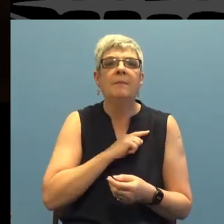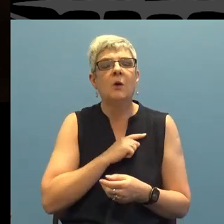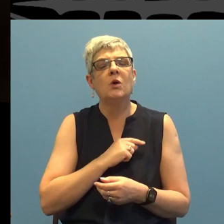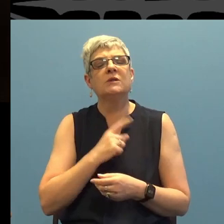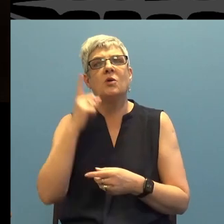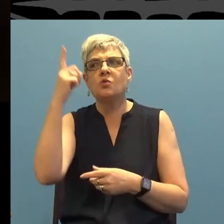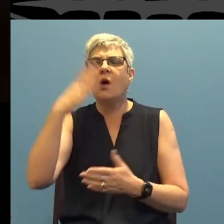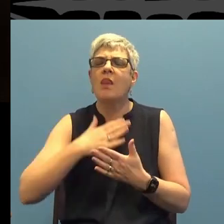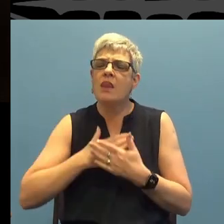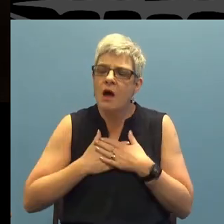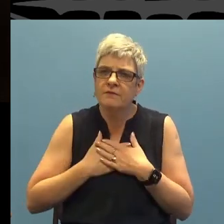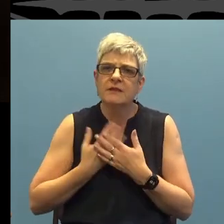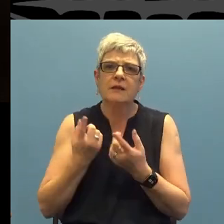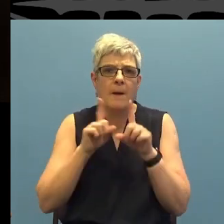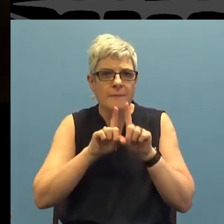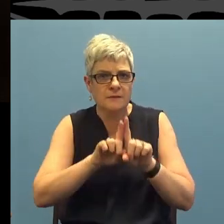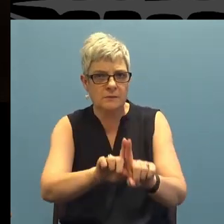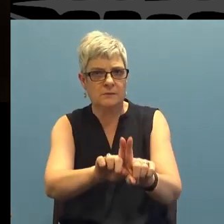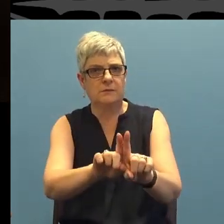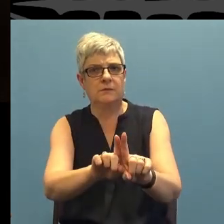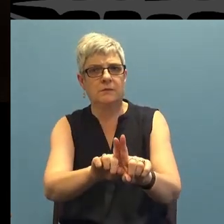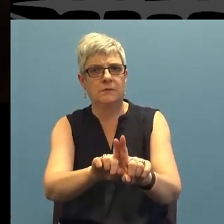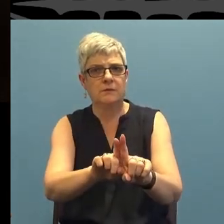and God will come alongside.